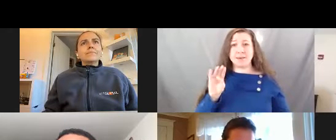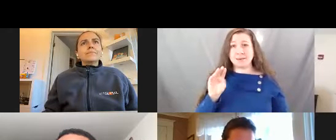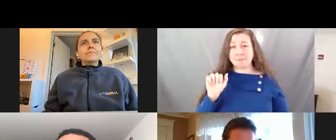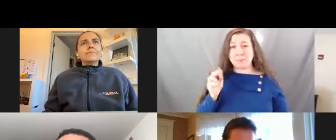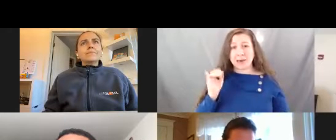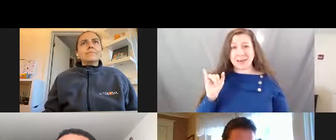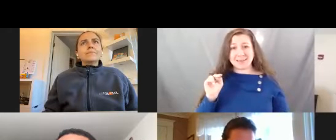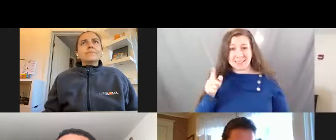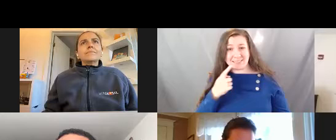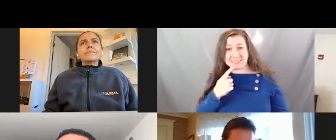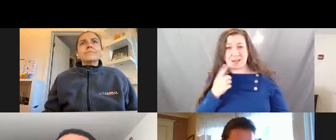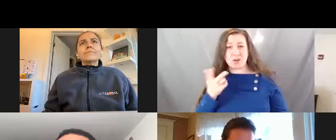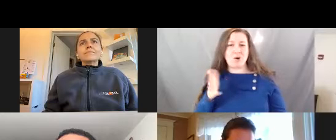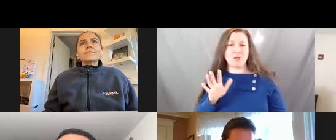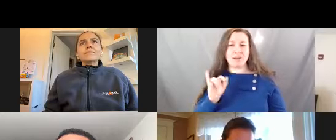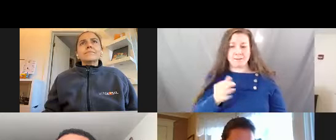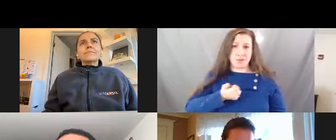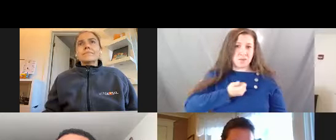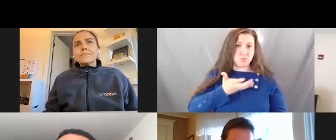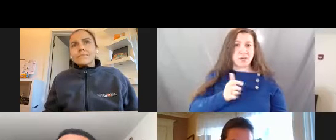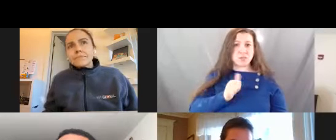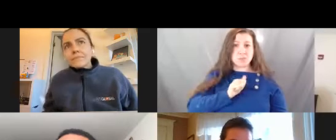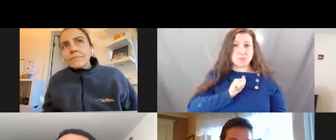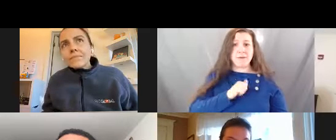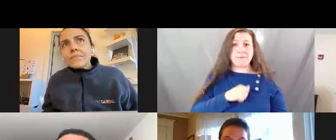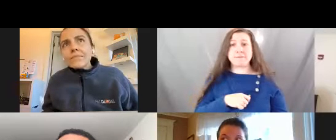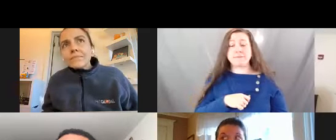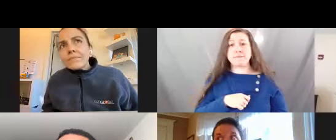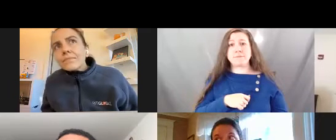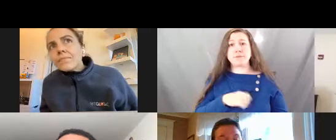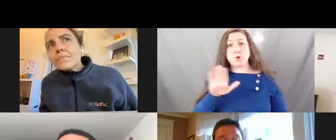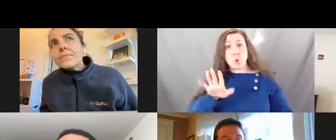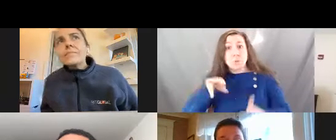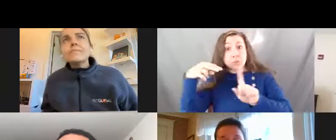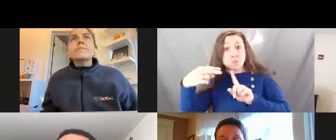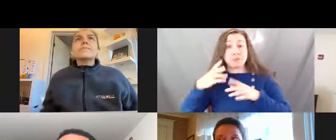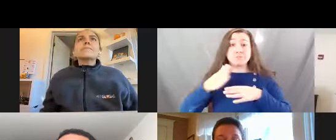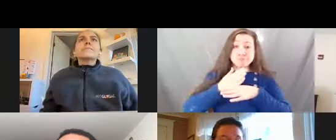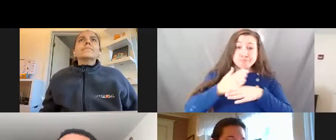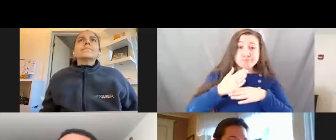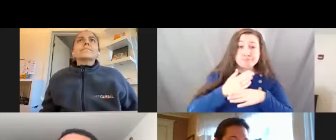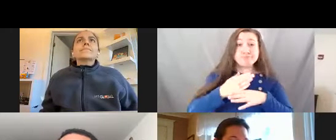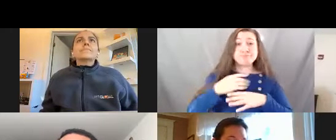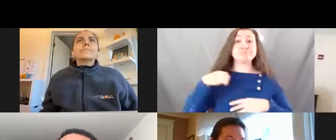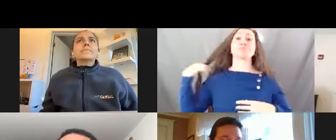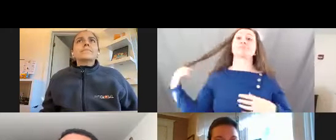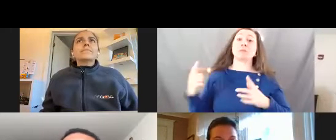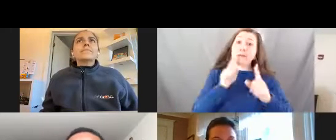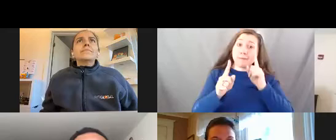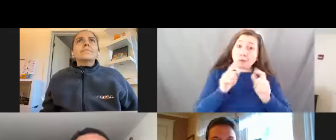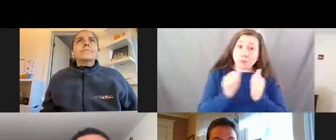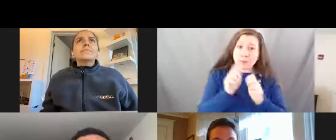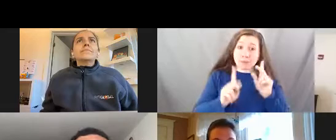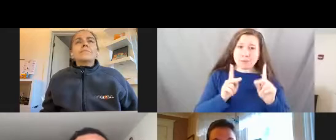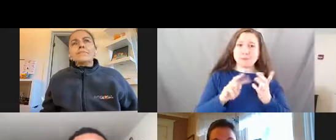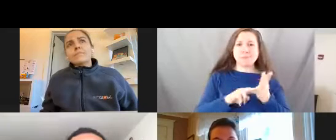if you express yourself and just talk about things from your perspective as well, and if you have conversation with people, you kind of stand on your